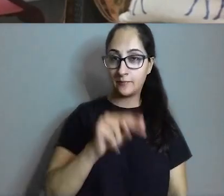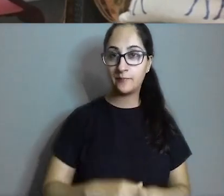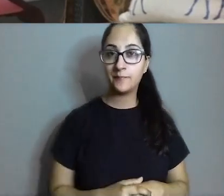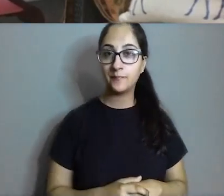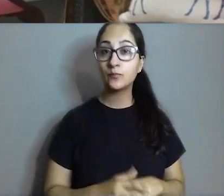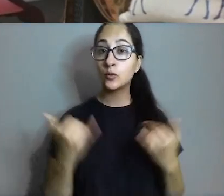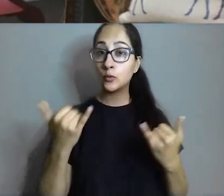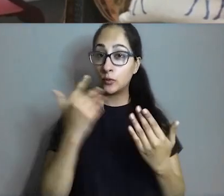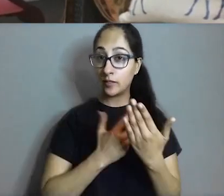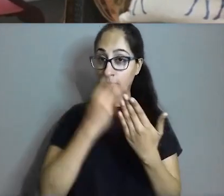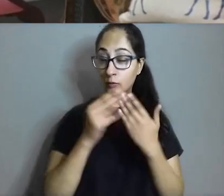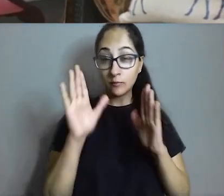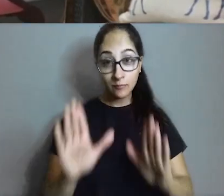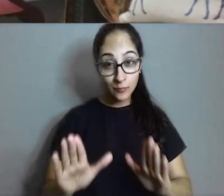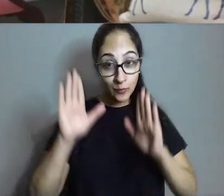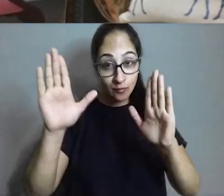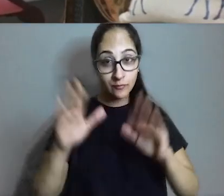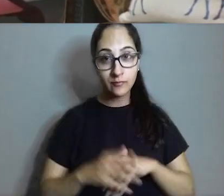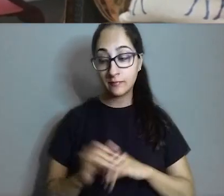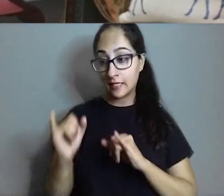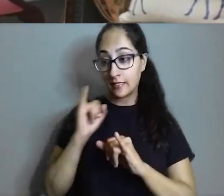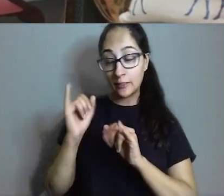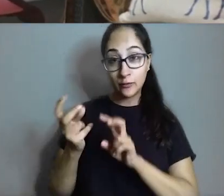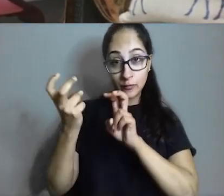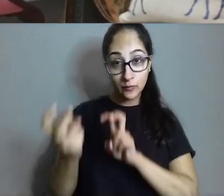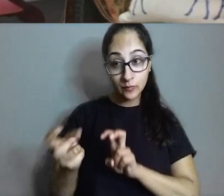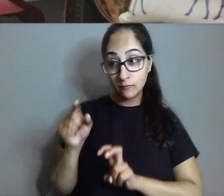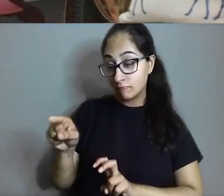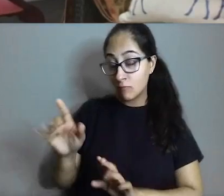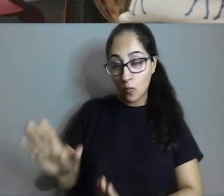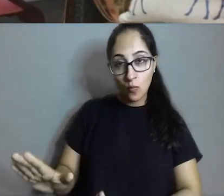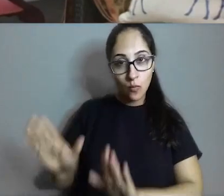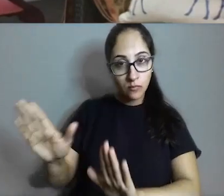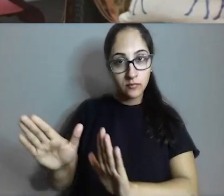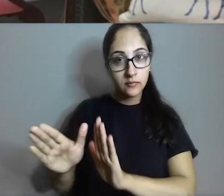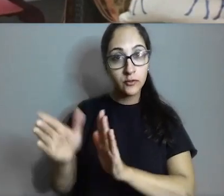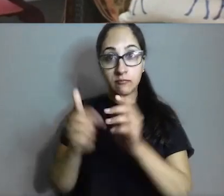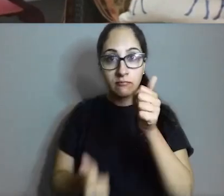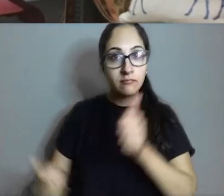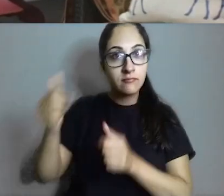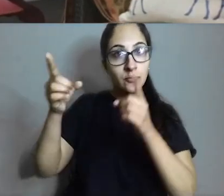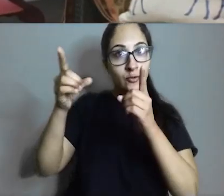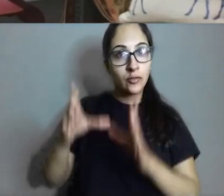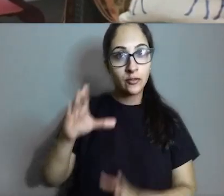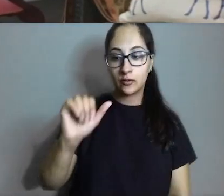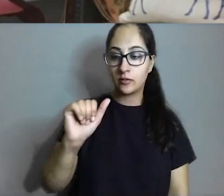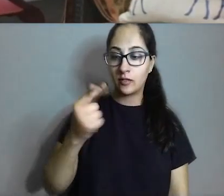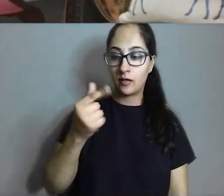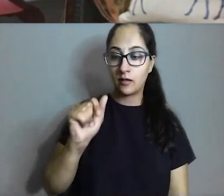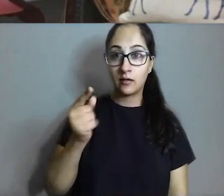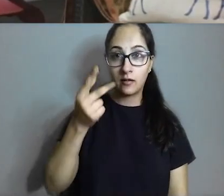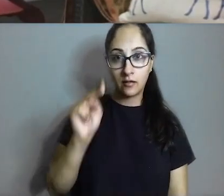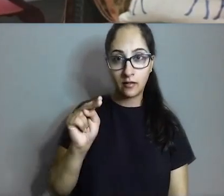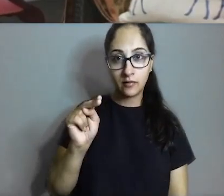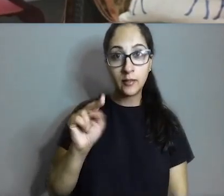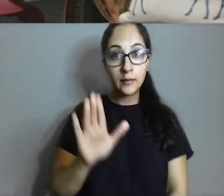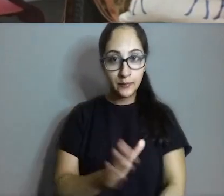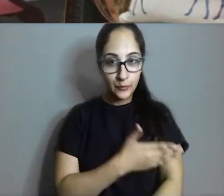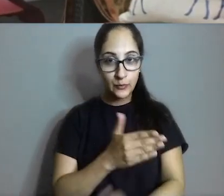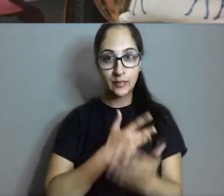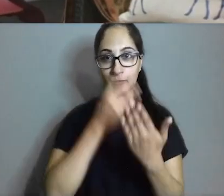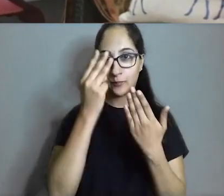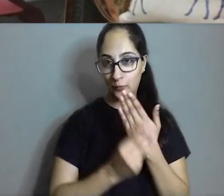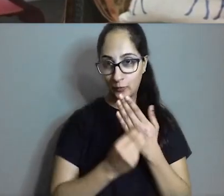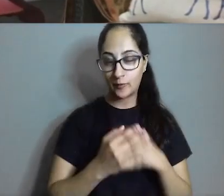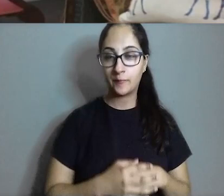a fantastic show for you tonight, including a conversation with someone who's right in the middle of that musical action, the director of the